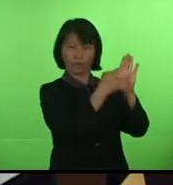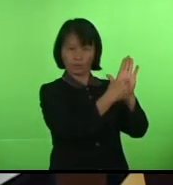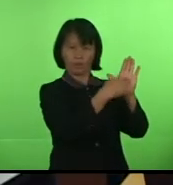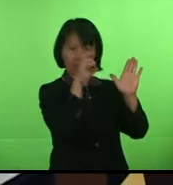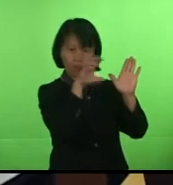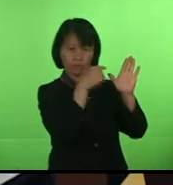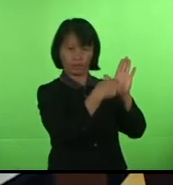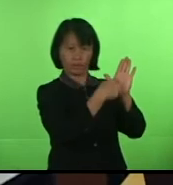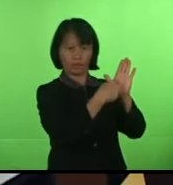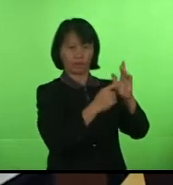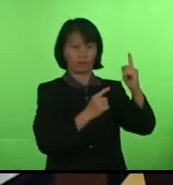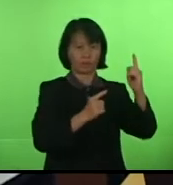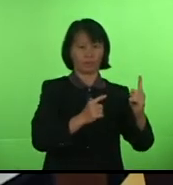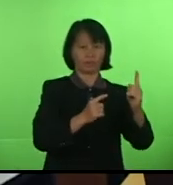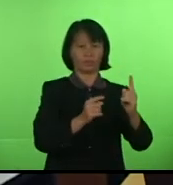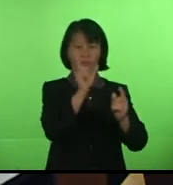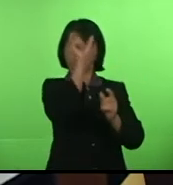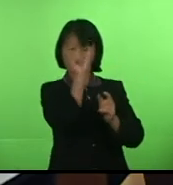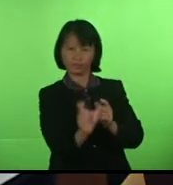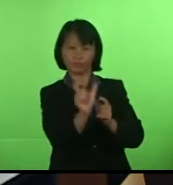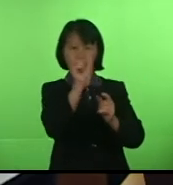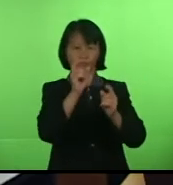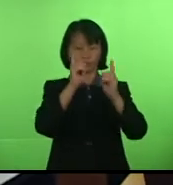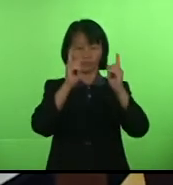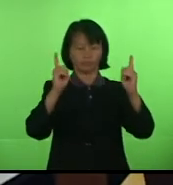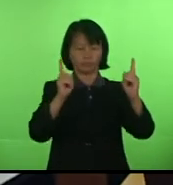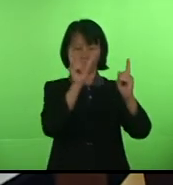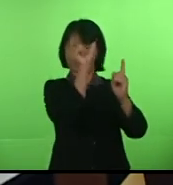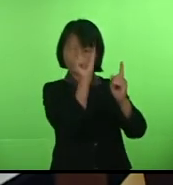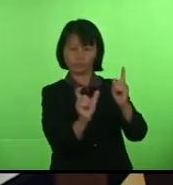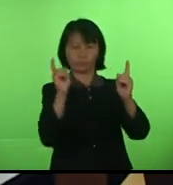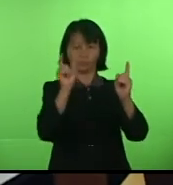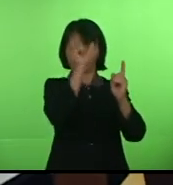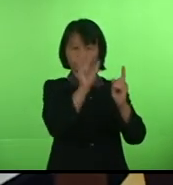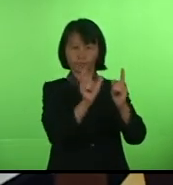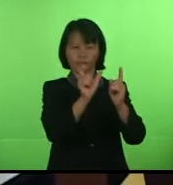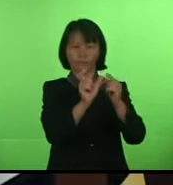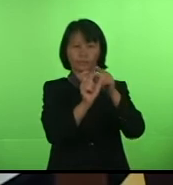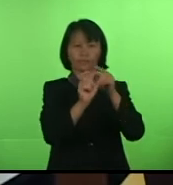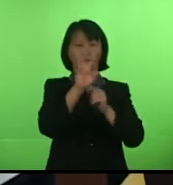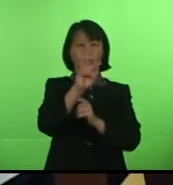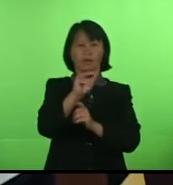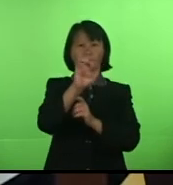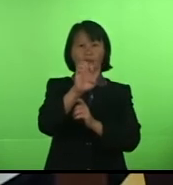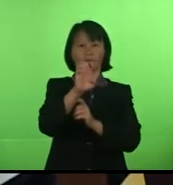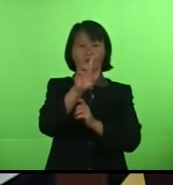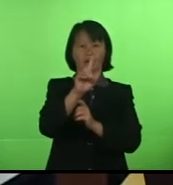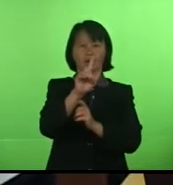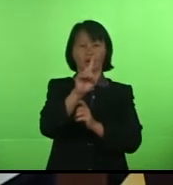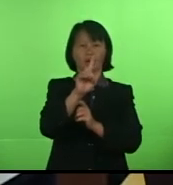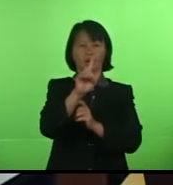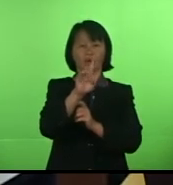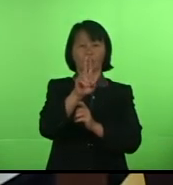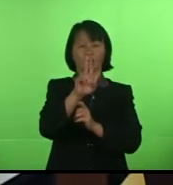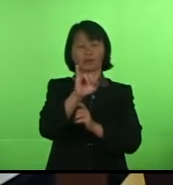is your medium of communication. The contact can something as simple as